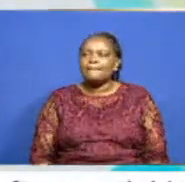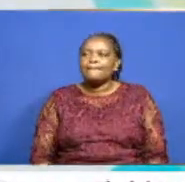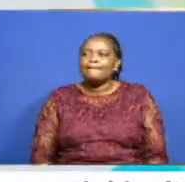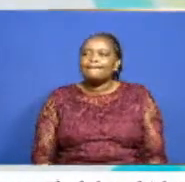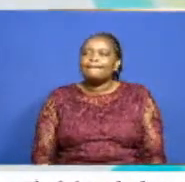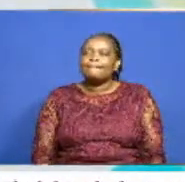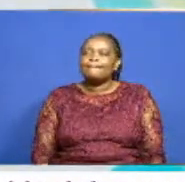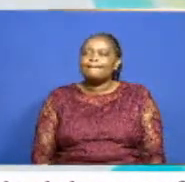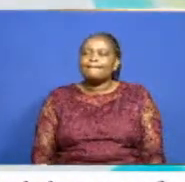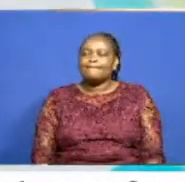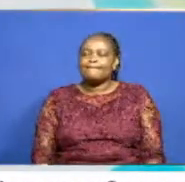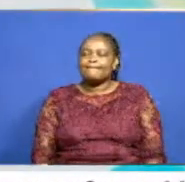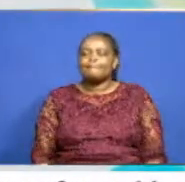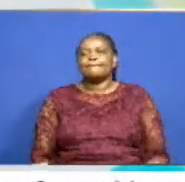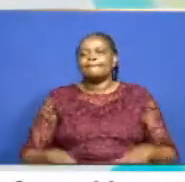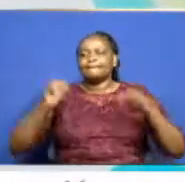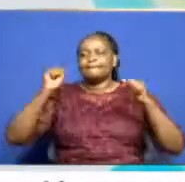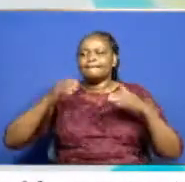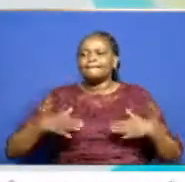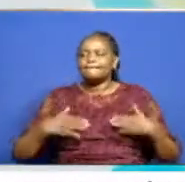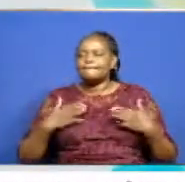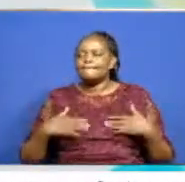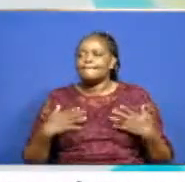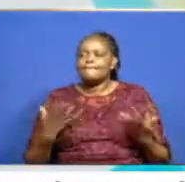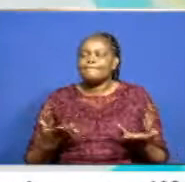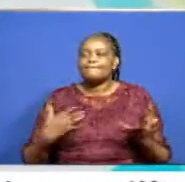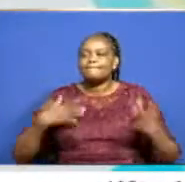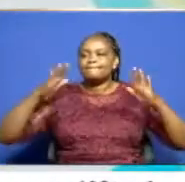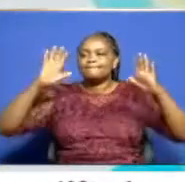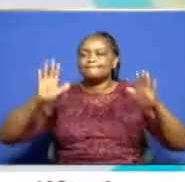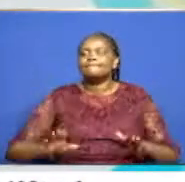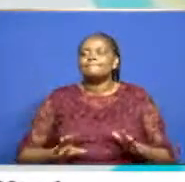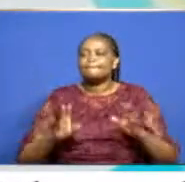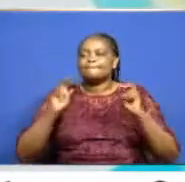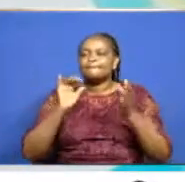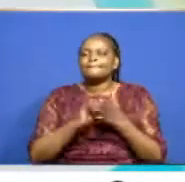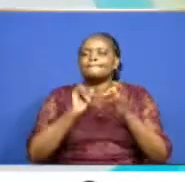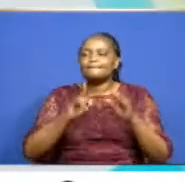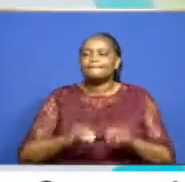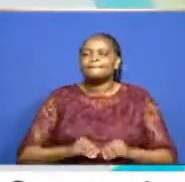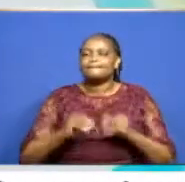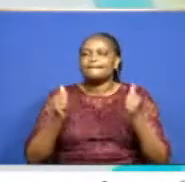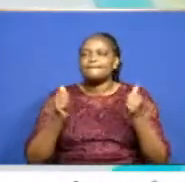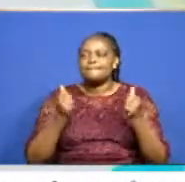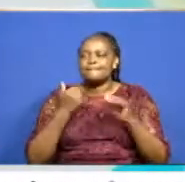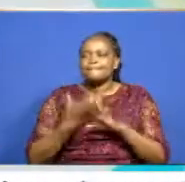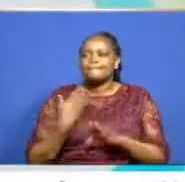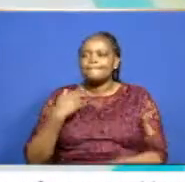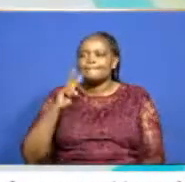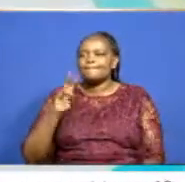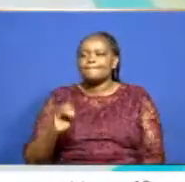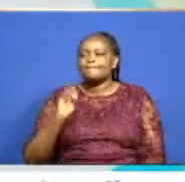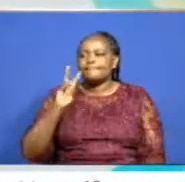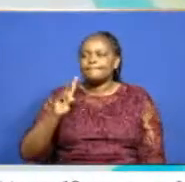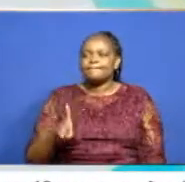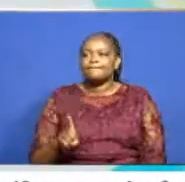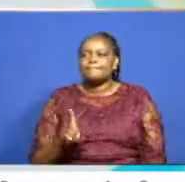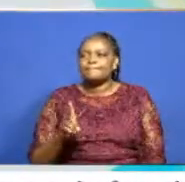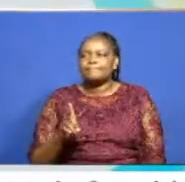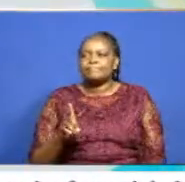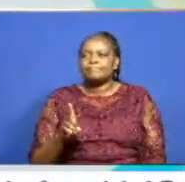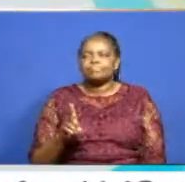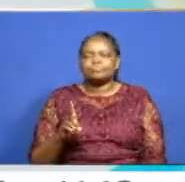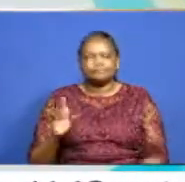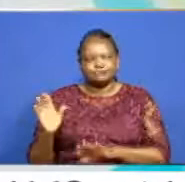behave? Those are fundamental, critical issues that must be addressed before 2021. Coming to